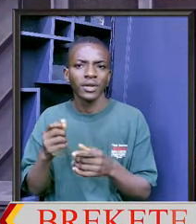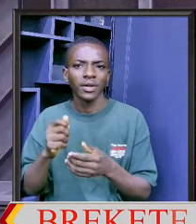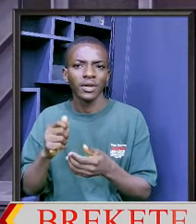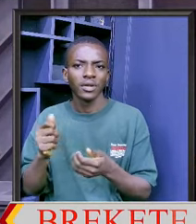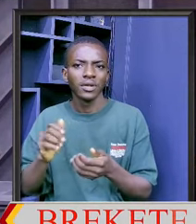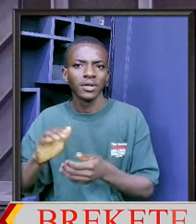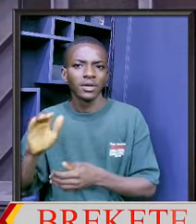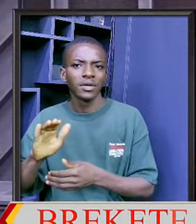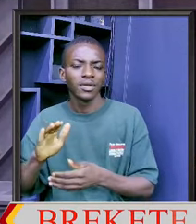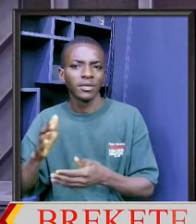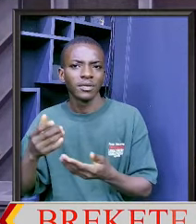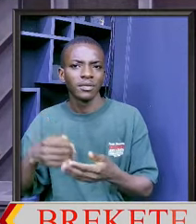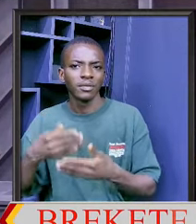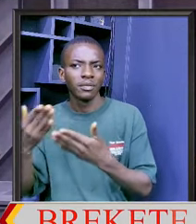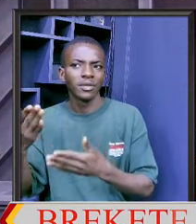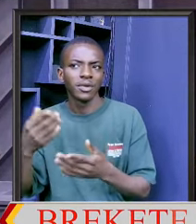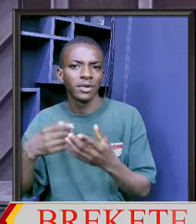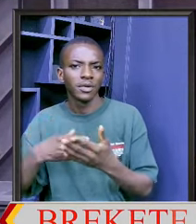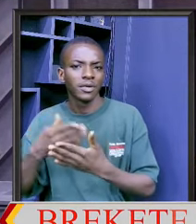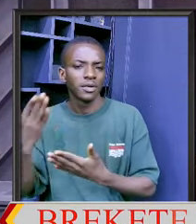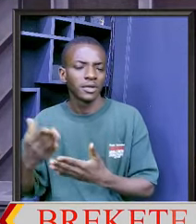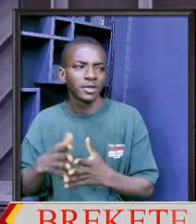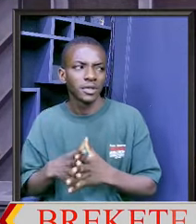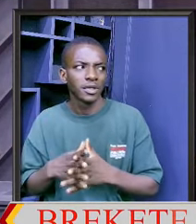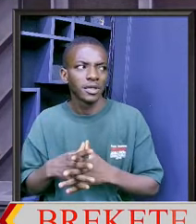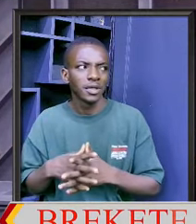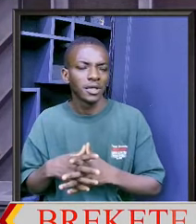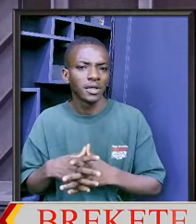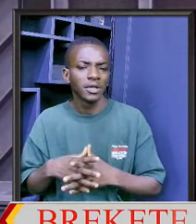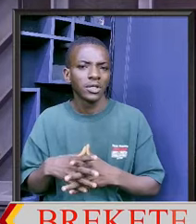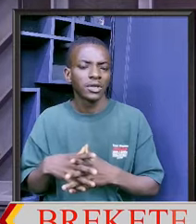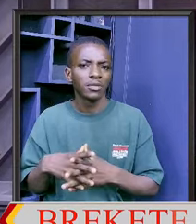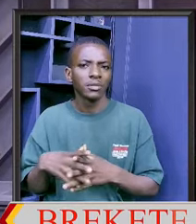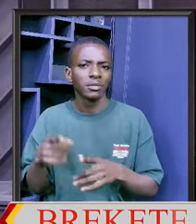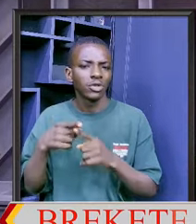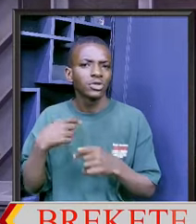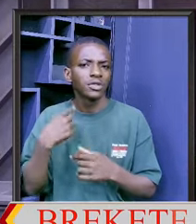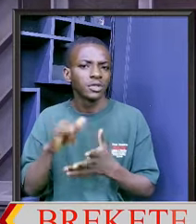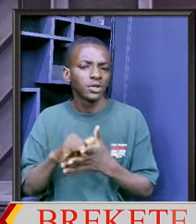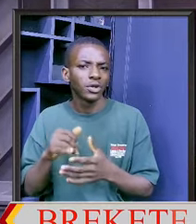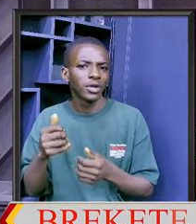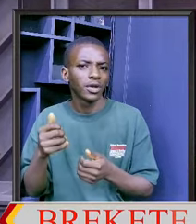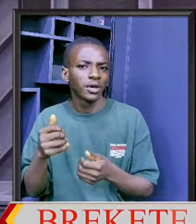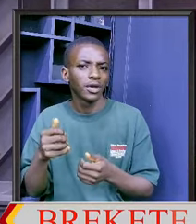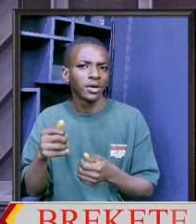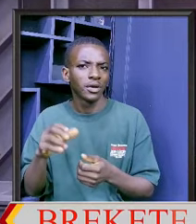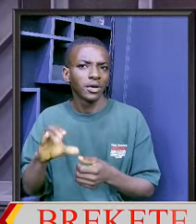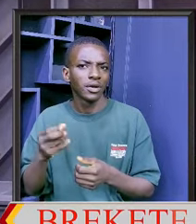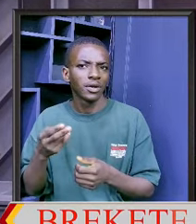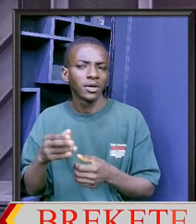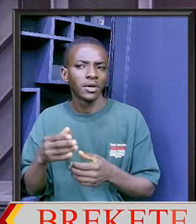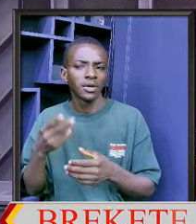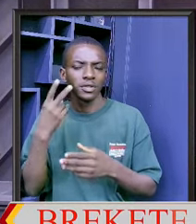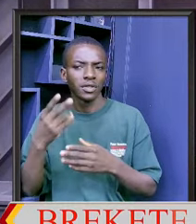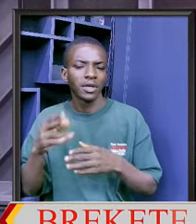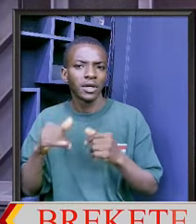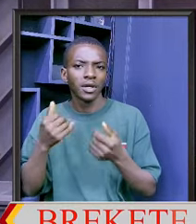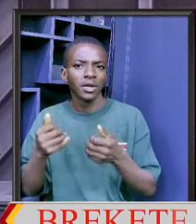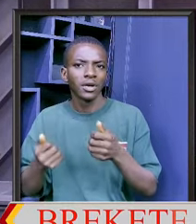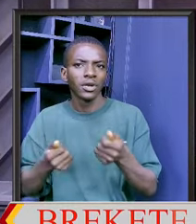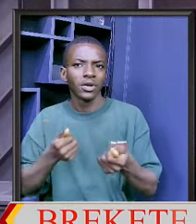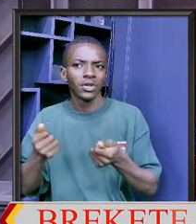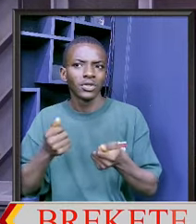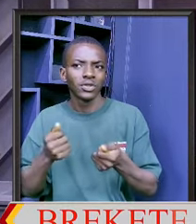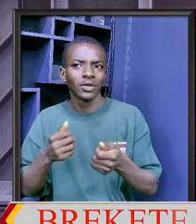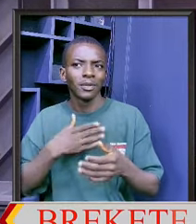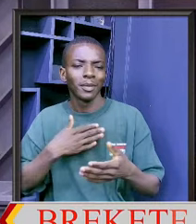my car up, come and buy charcoal, come and sell. But you say you be crippled. I be crippled now. If you see how I